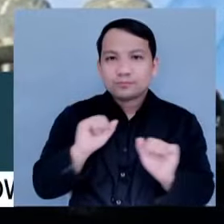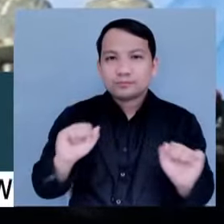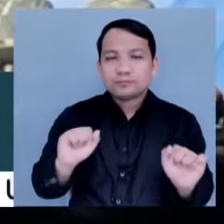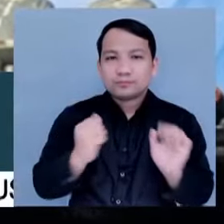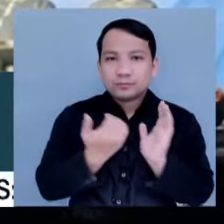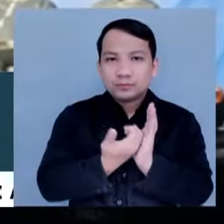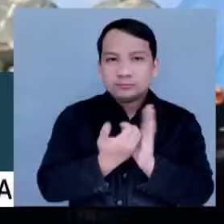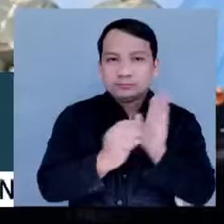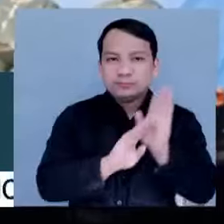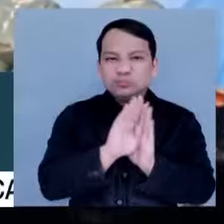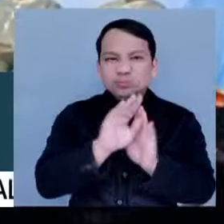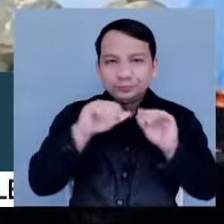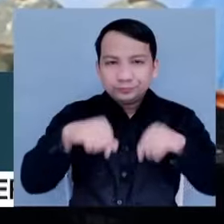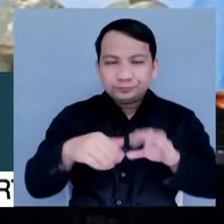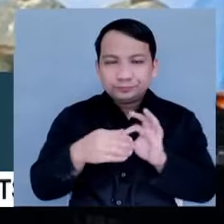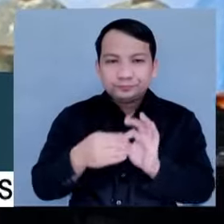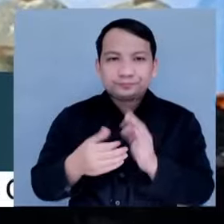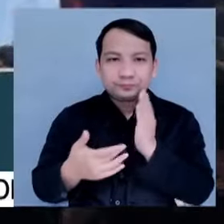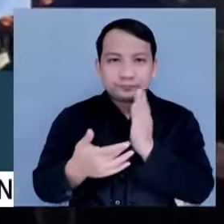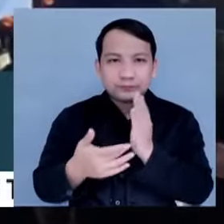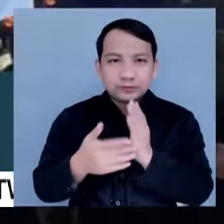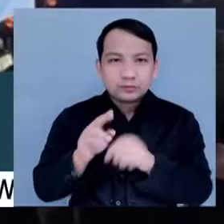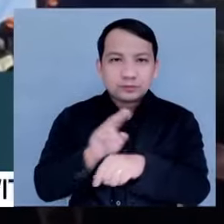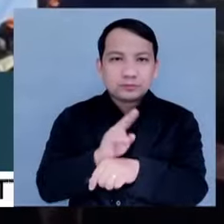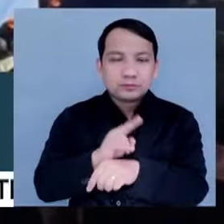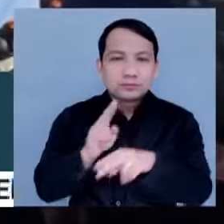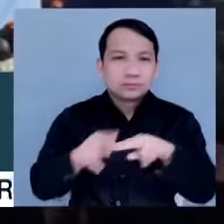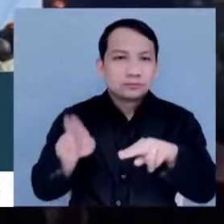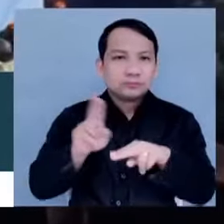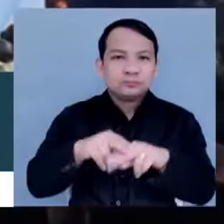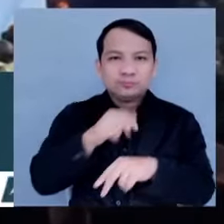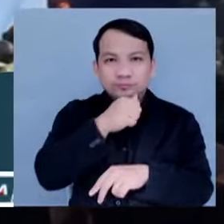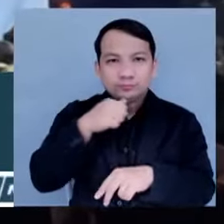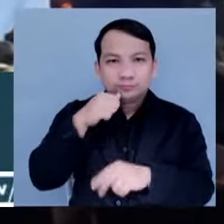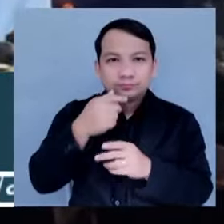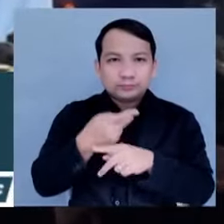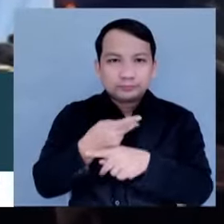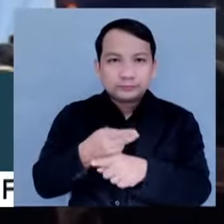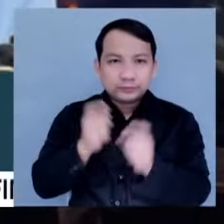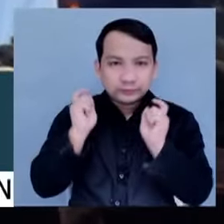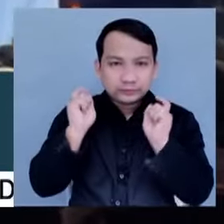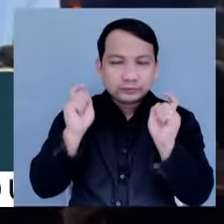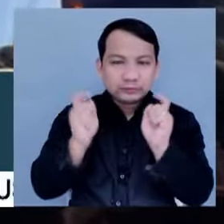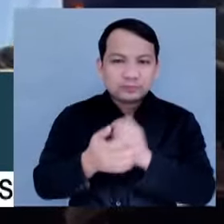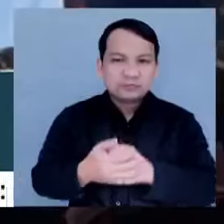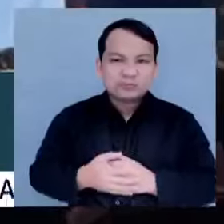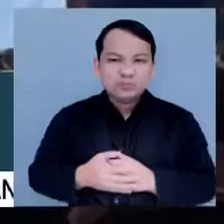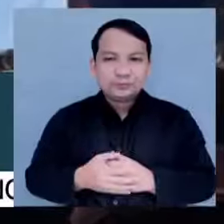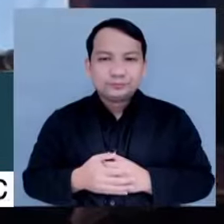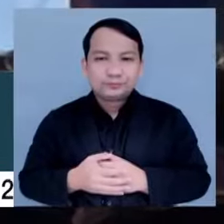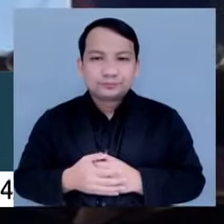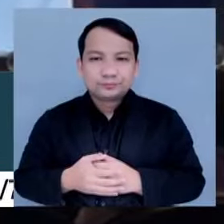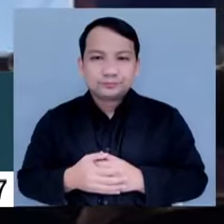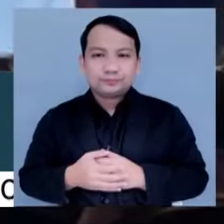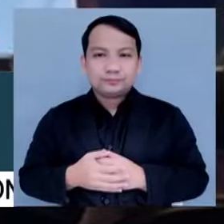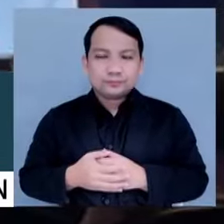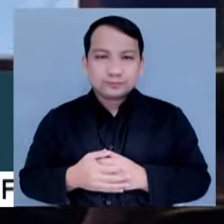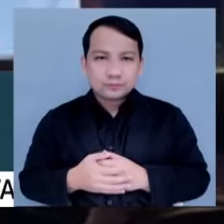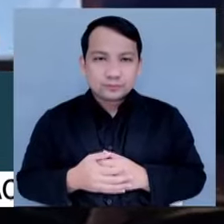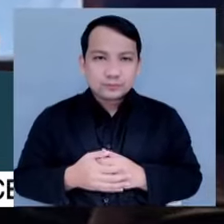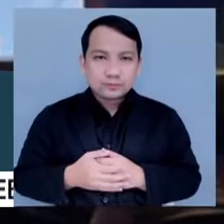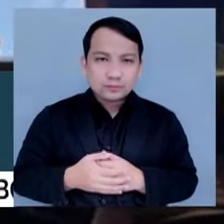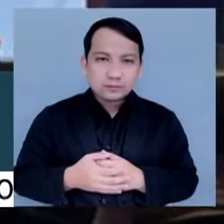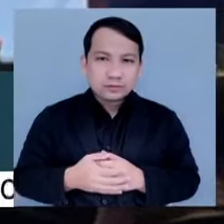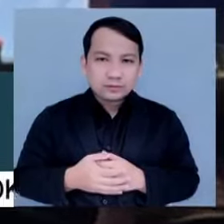far as using space technology to increase agricultural productivity. Among the strategies is improving yield and increasing